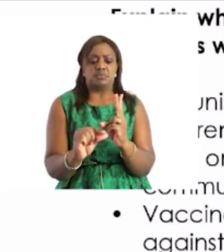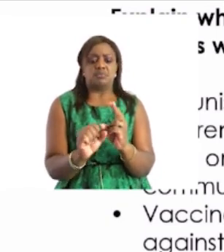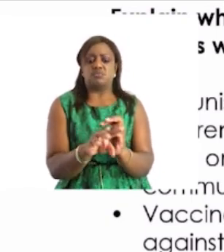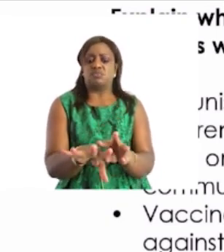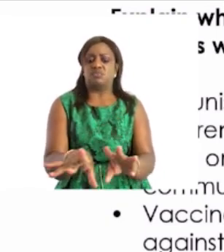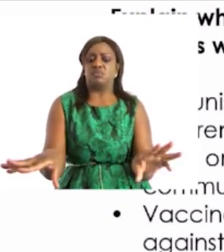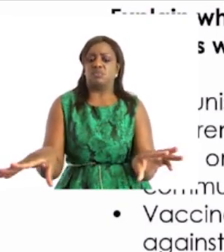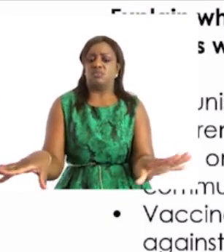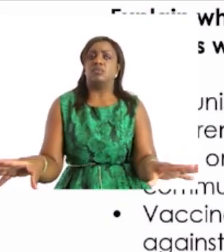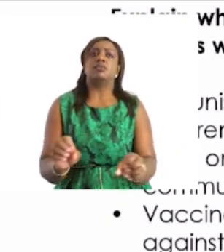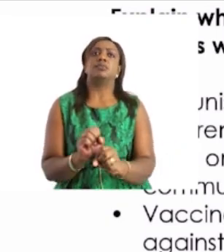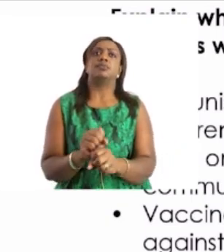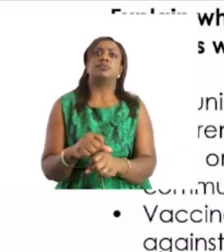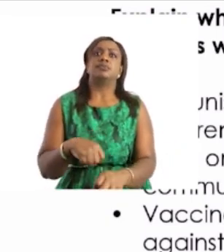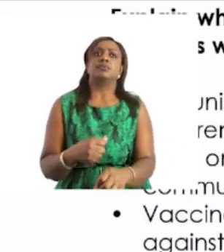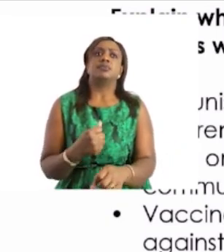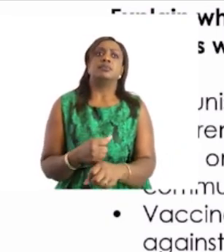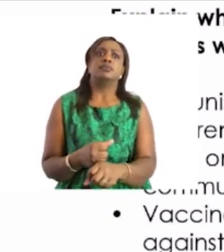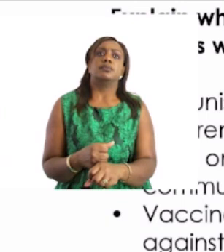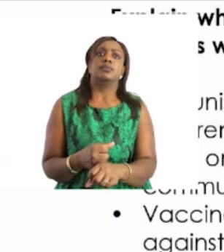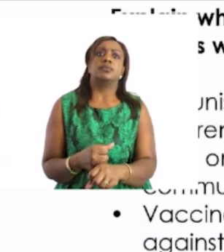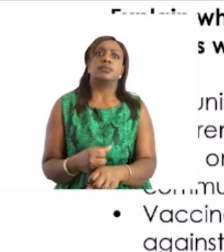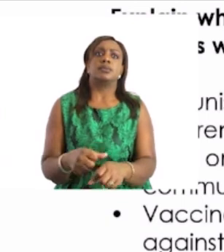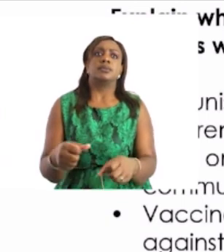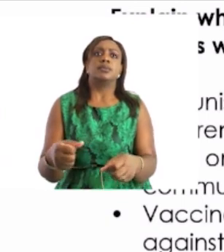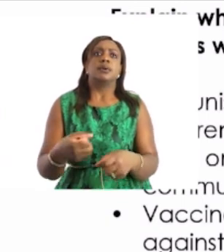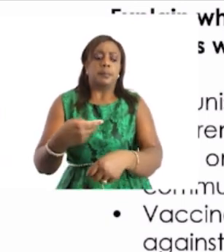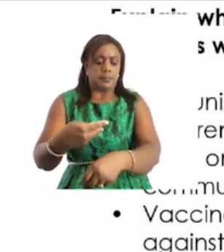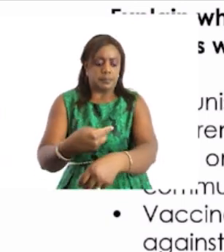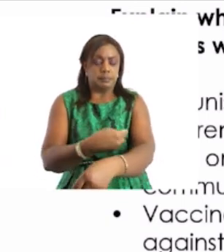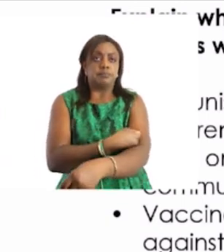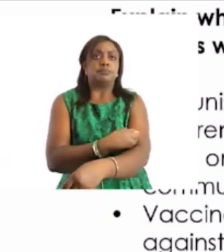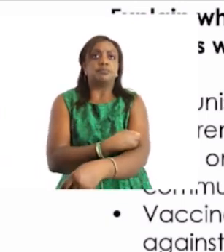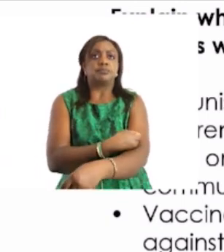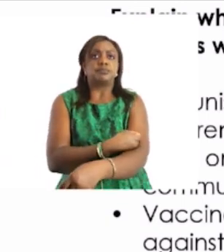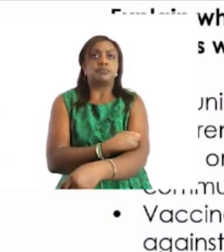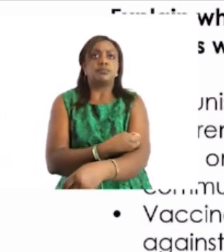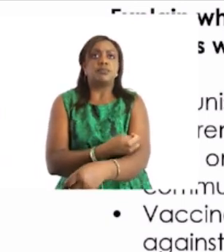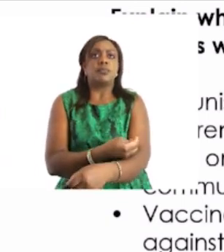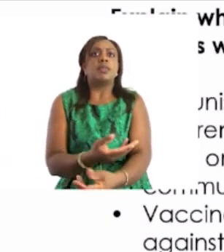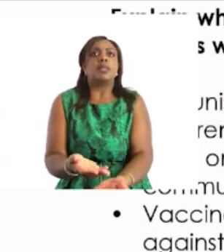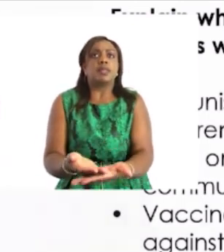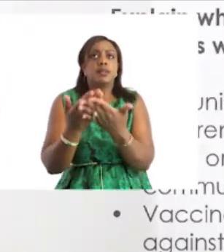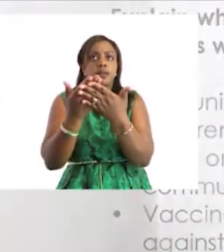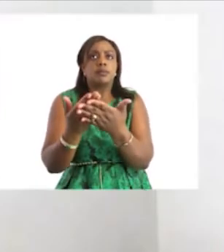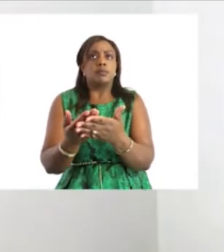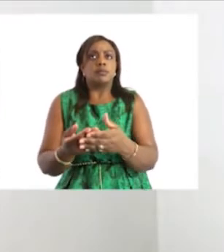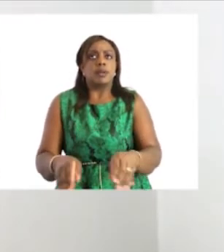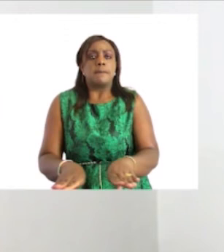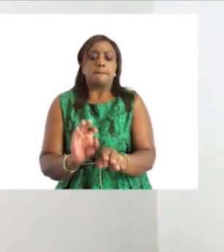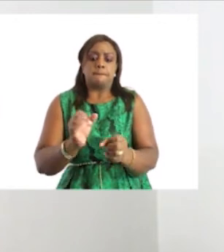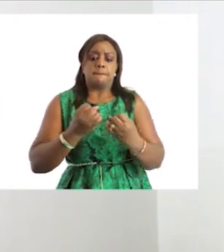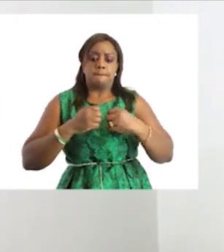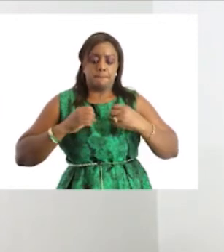disease, right? Vaccines work by triggering the immune system to fight against certain diseases, right? What